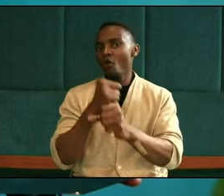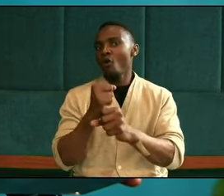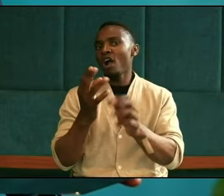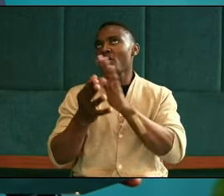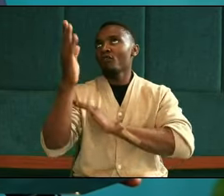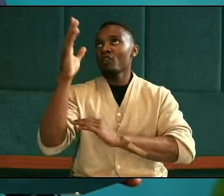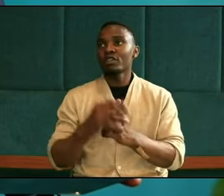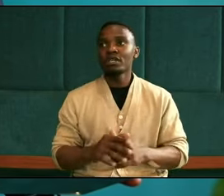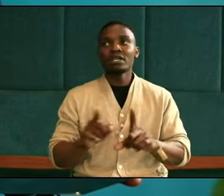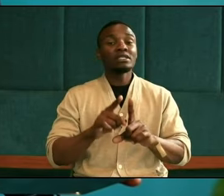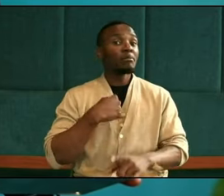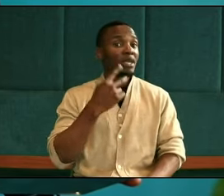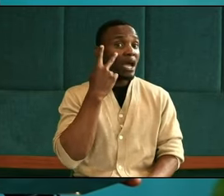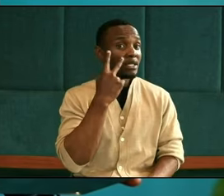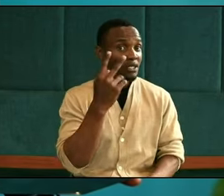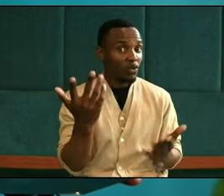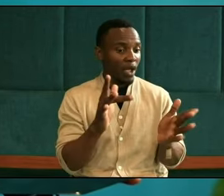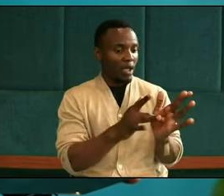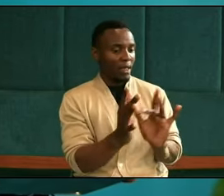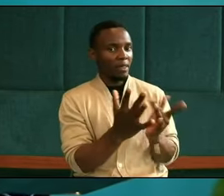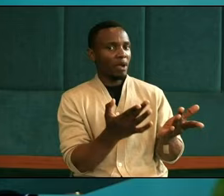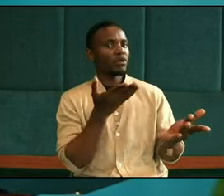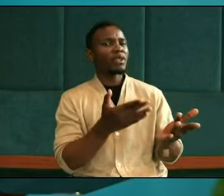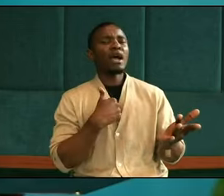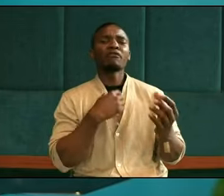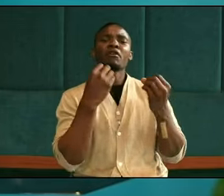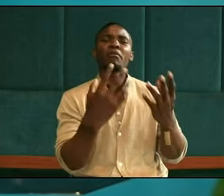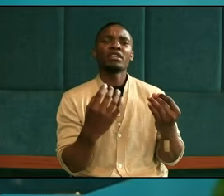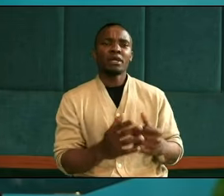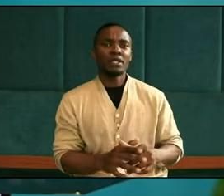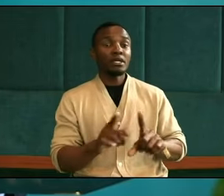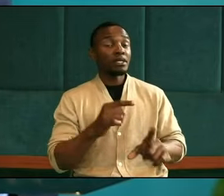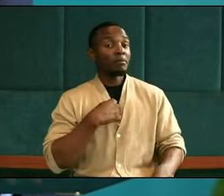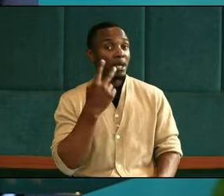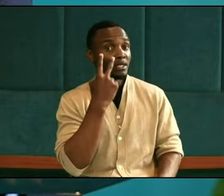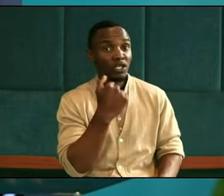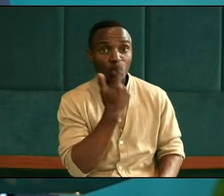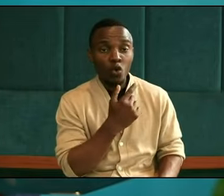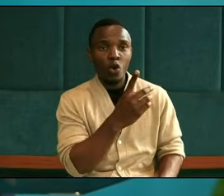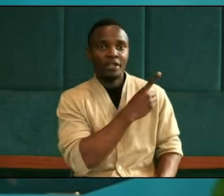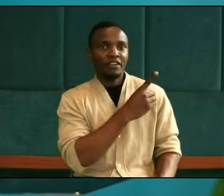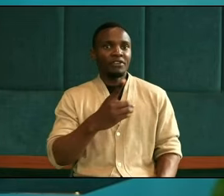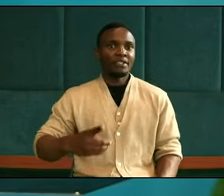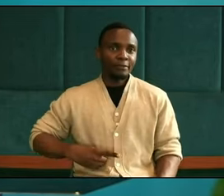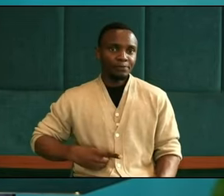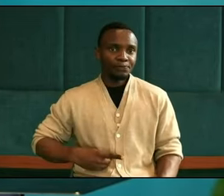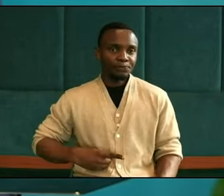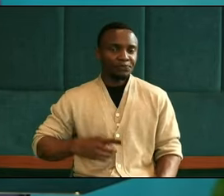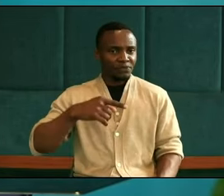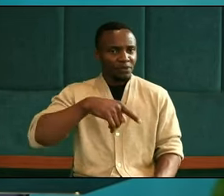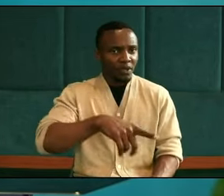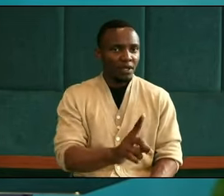I see them all the time in my Bible. I see David stand out as an outlier, goes against